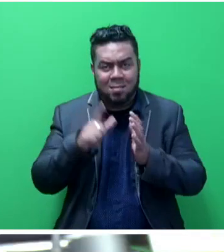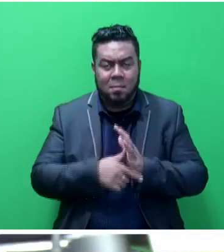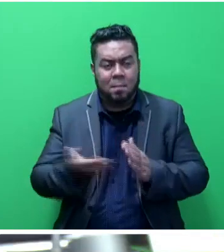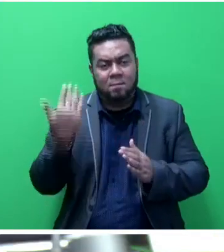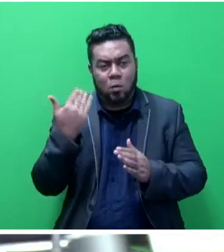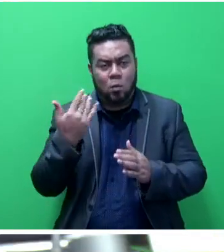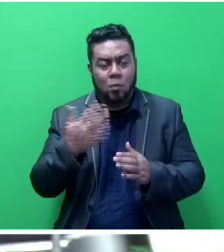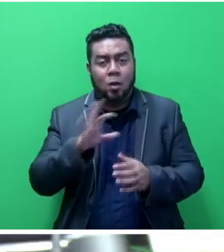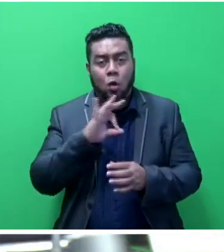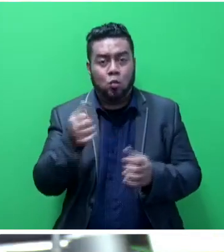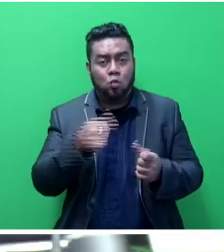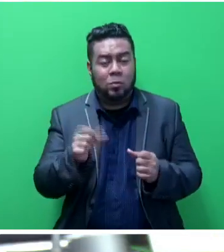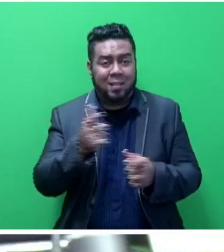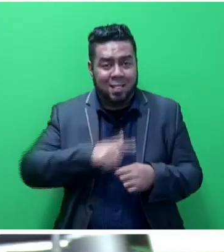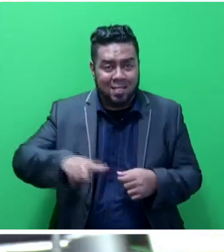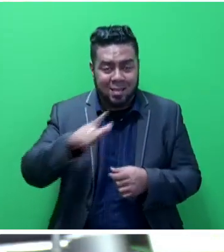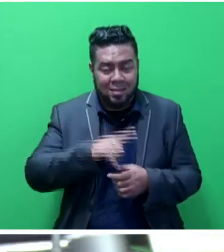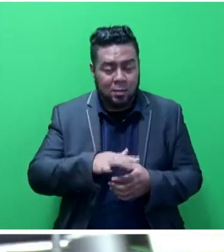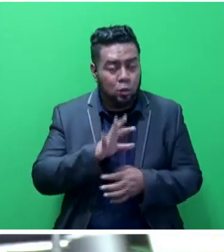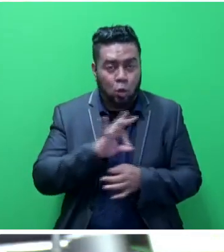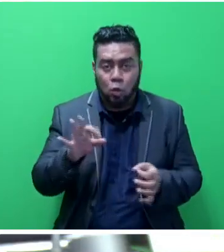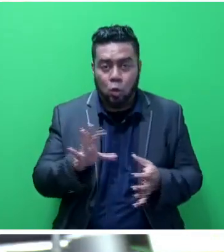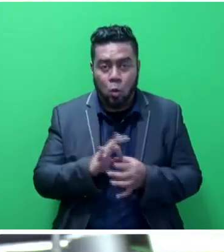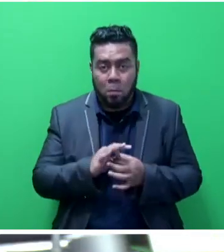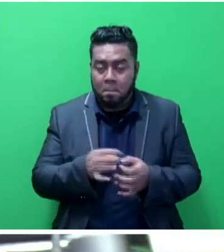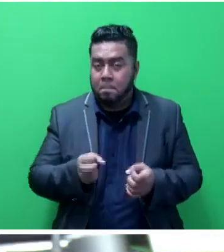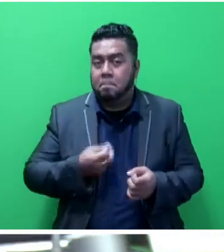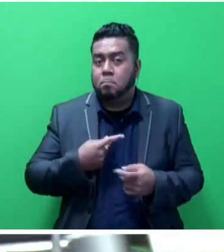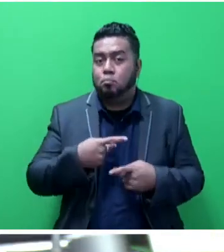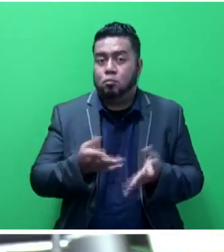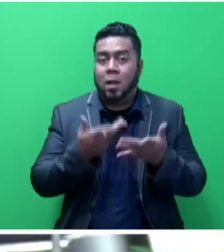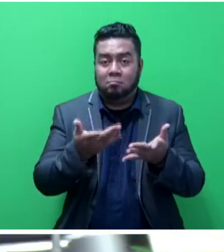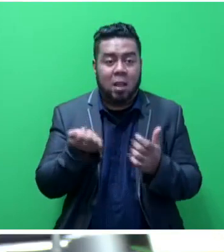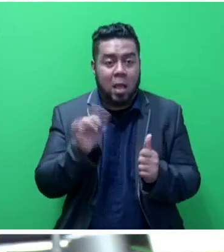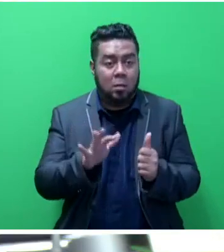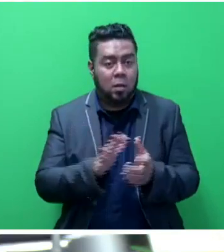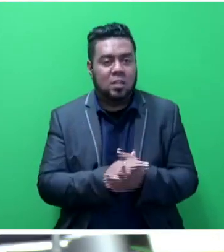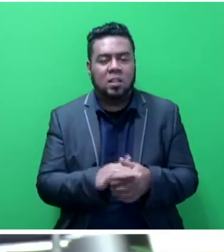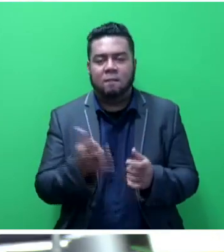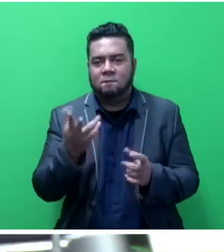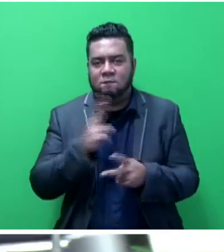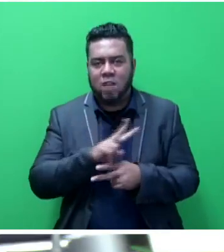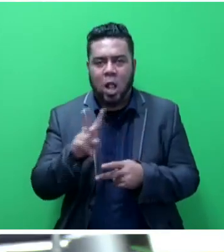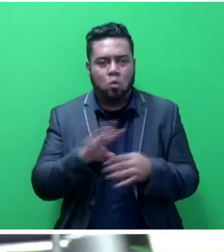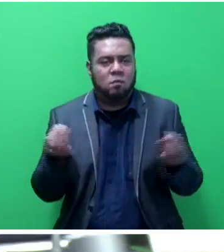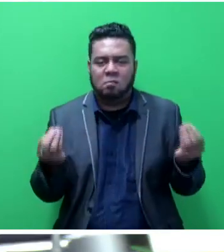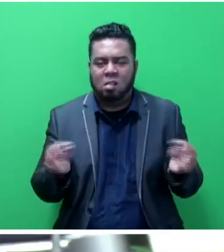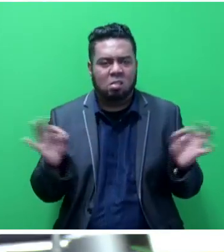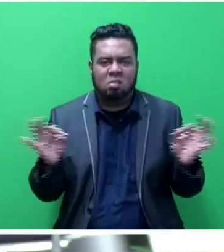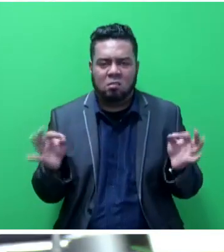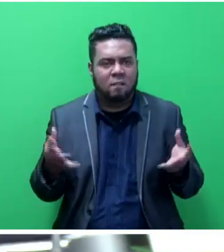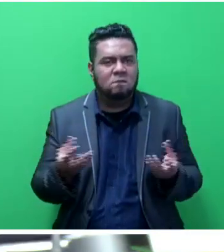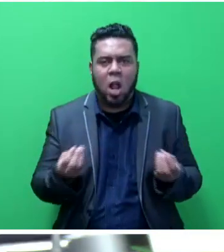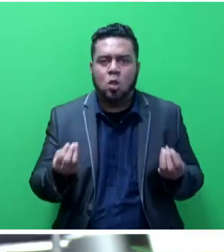that unutilized land which does not provide any returns is valueless. It has no value. Unless